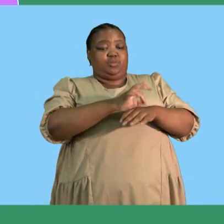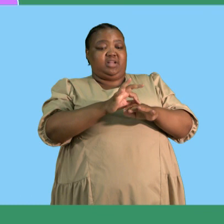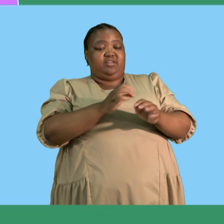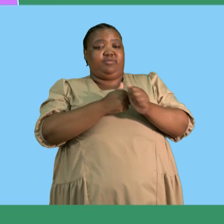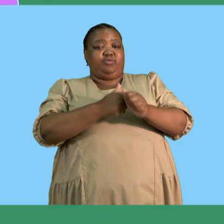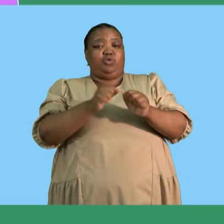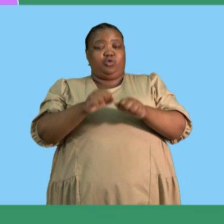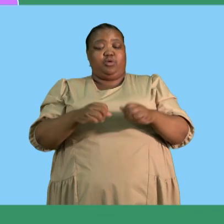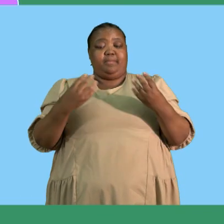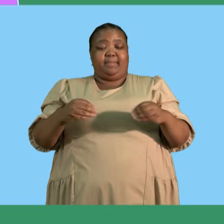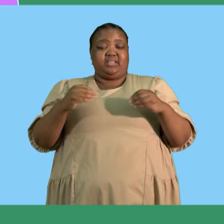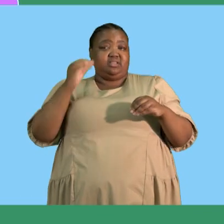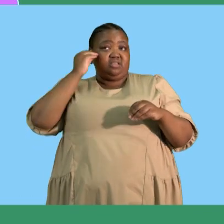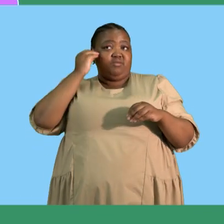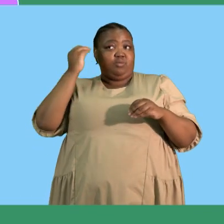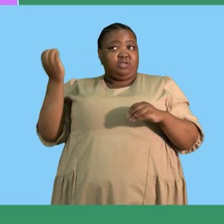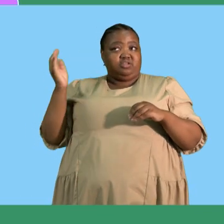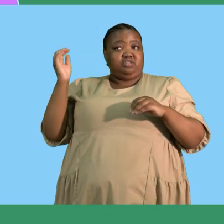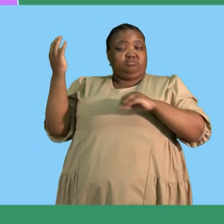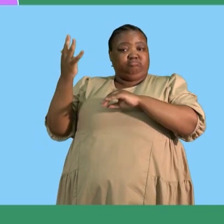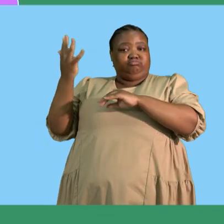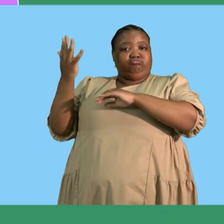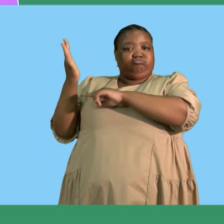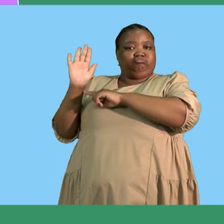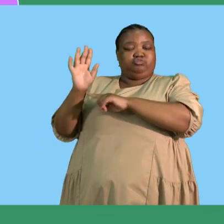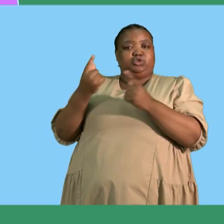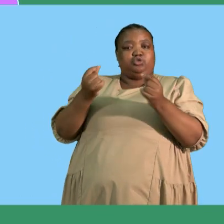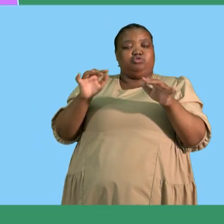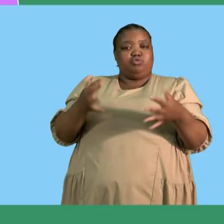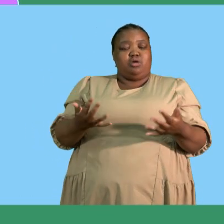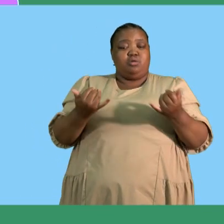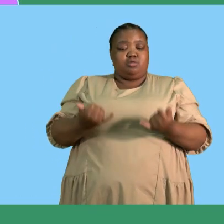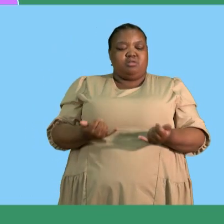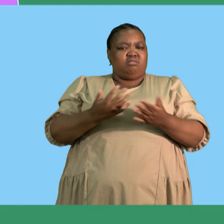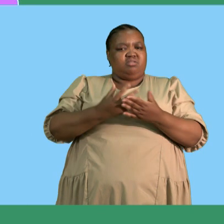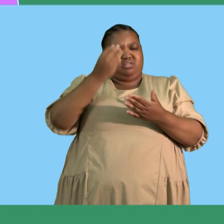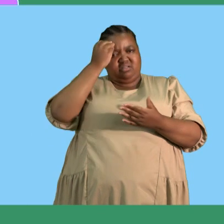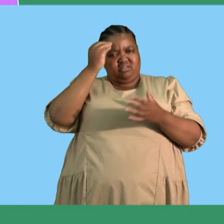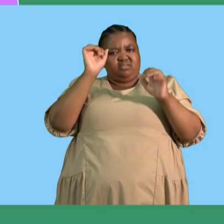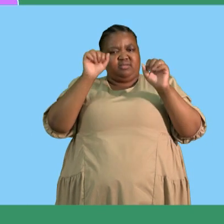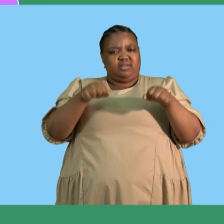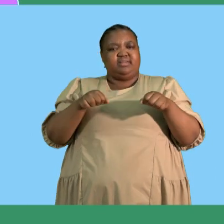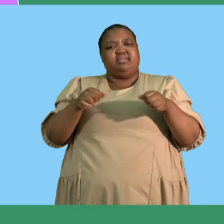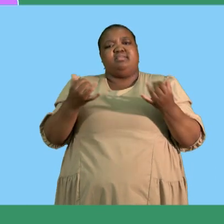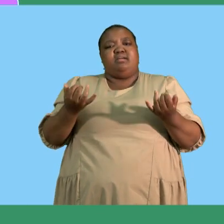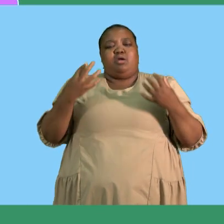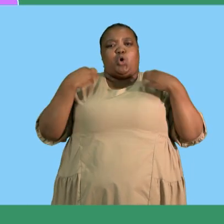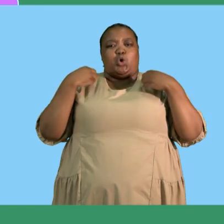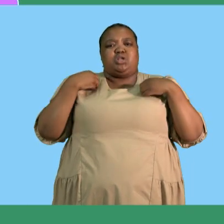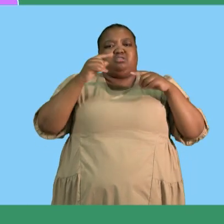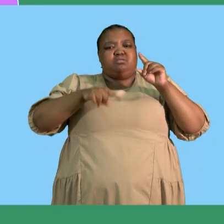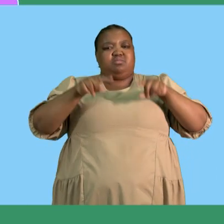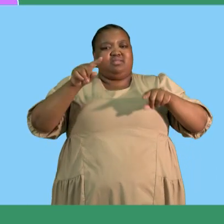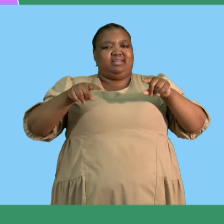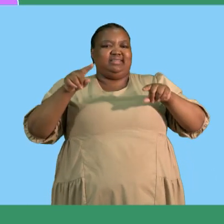plan, as well as presentation of business information. And in this lesson, we looked at the different forms